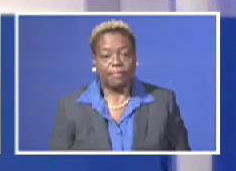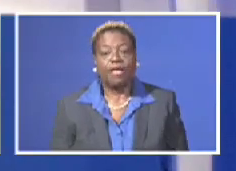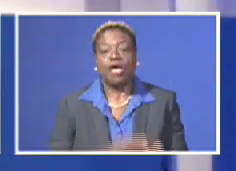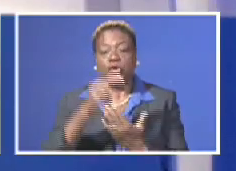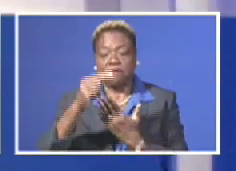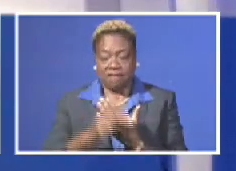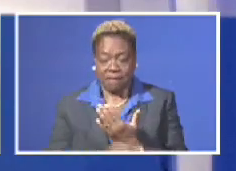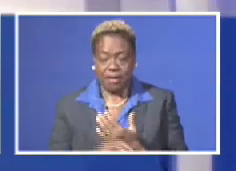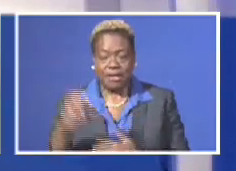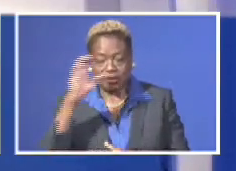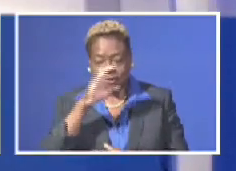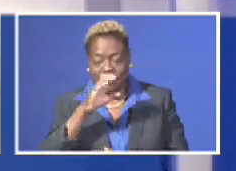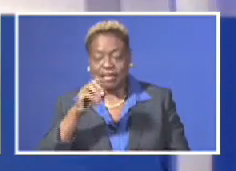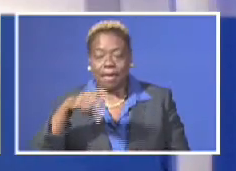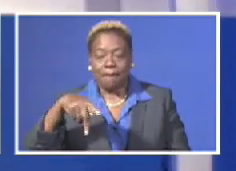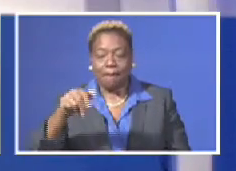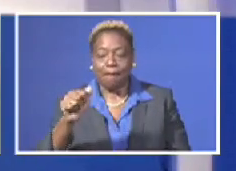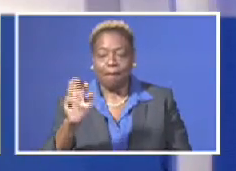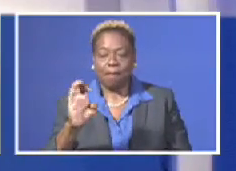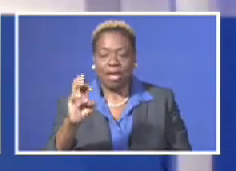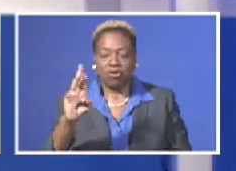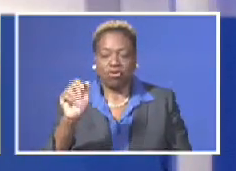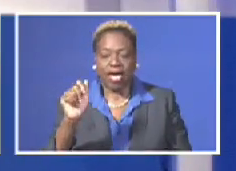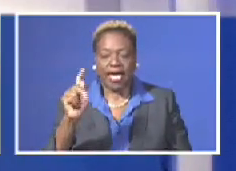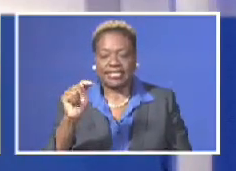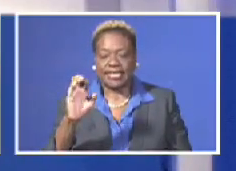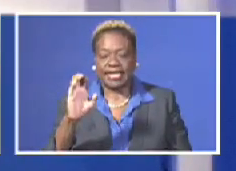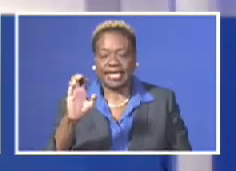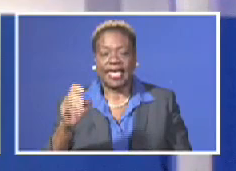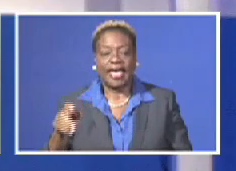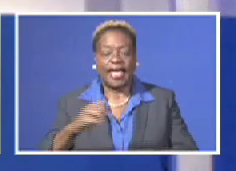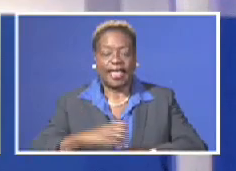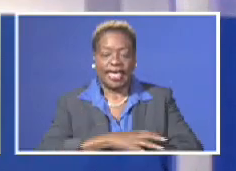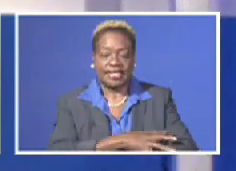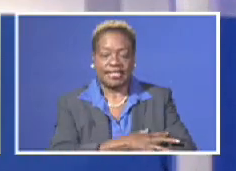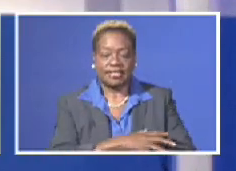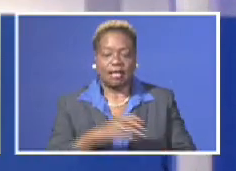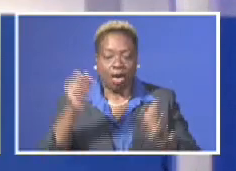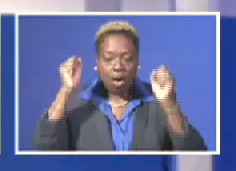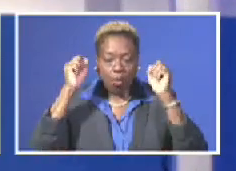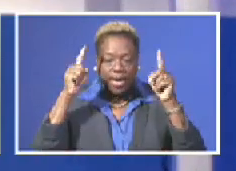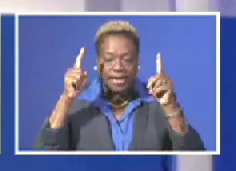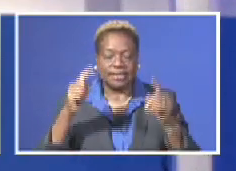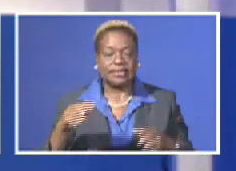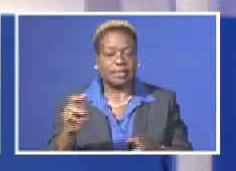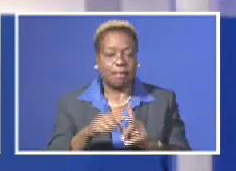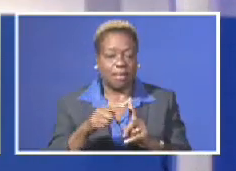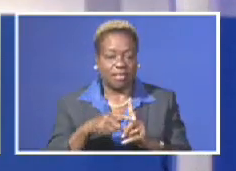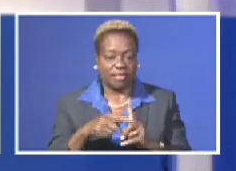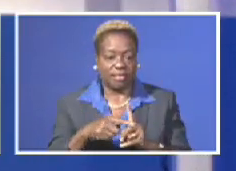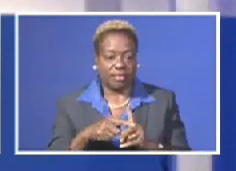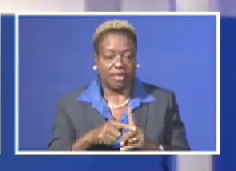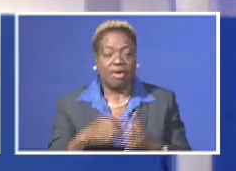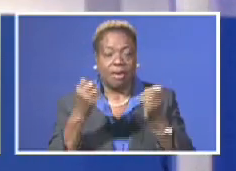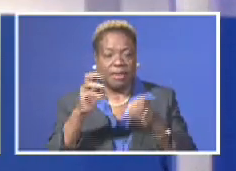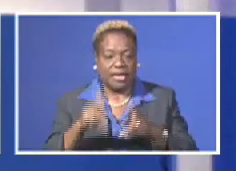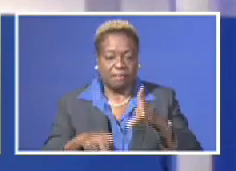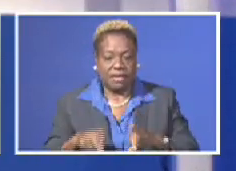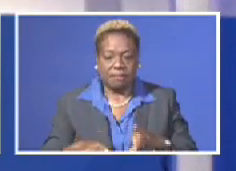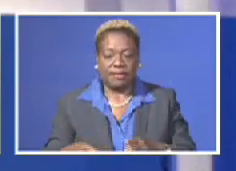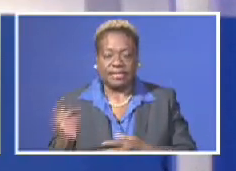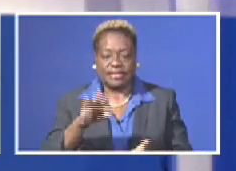November is observed as Pancreatic Cancer Awareness Month. Currently, 8.2 million people die from cancer each year and